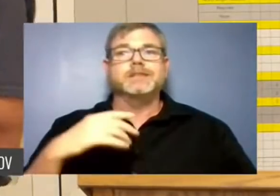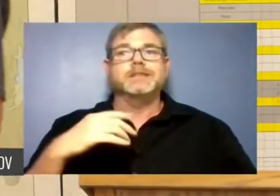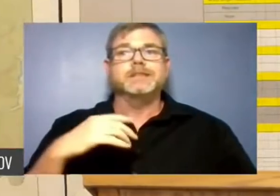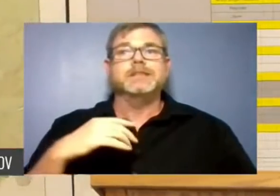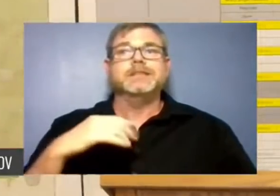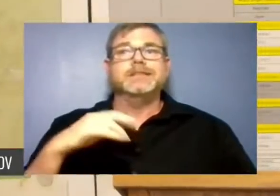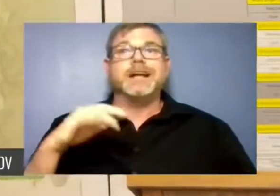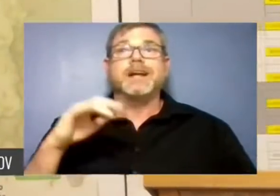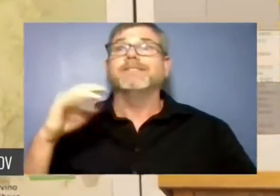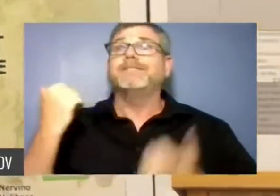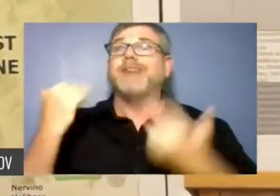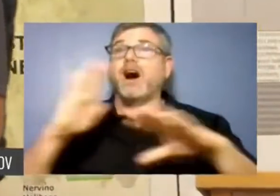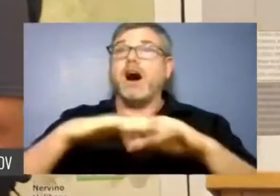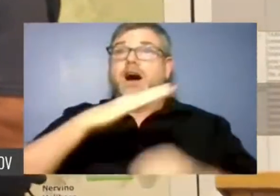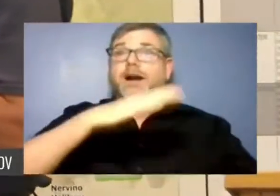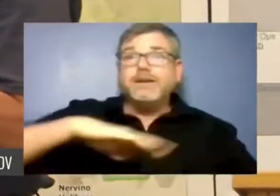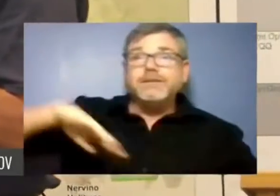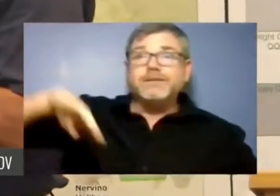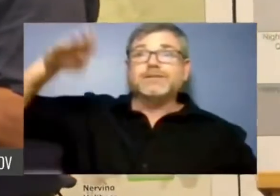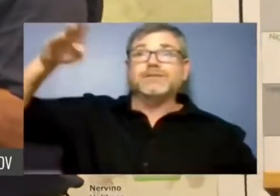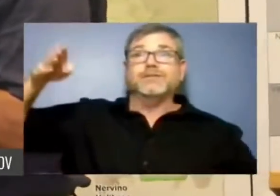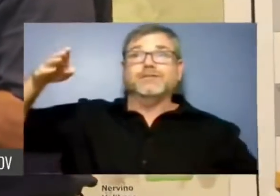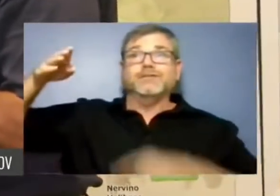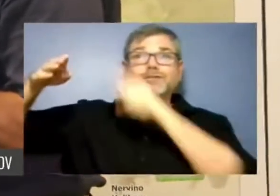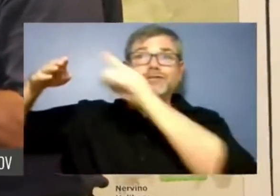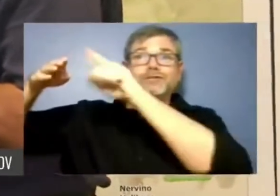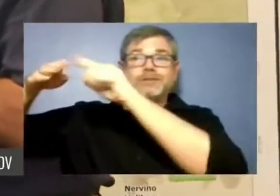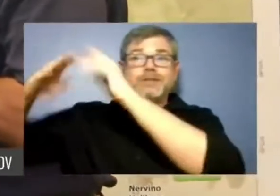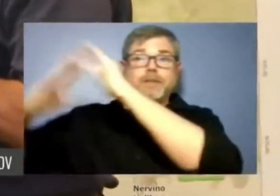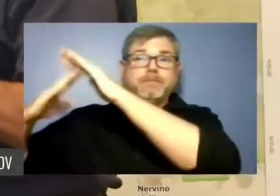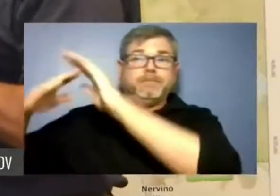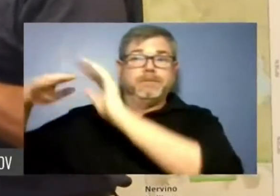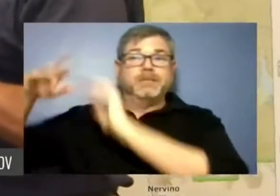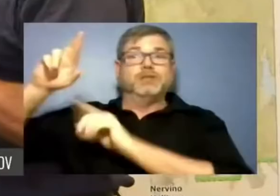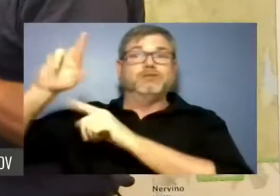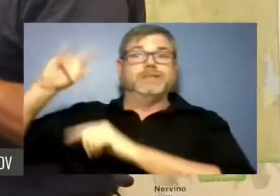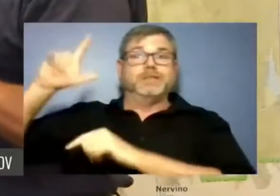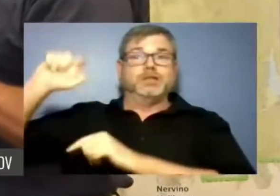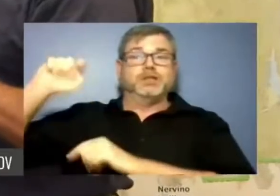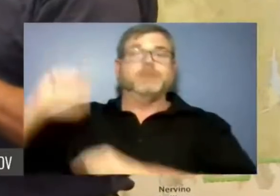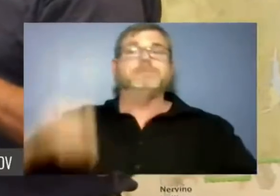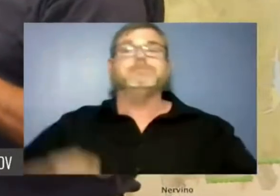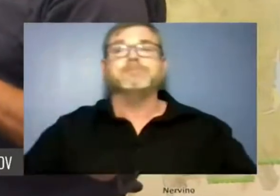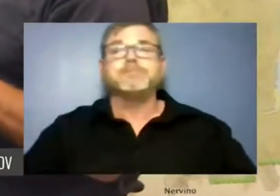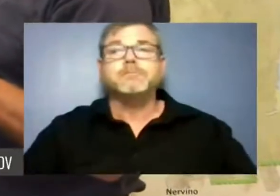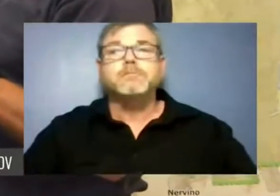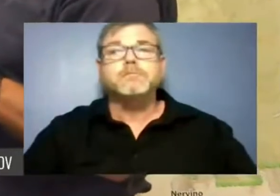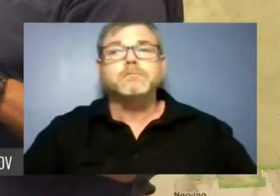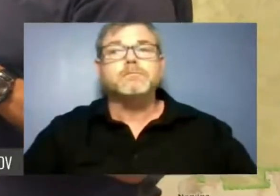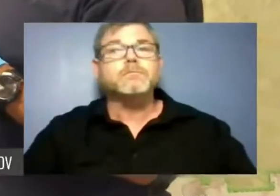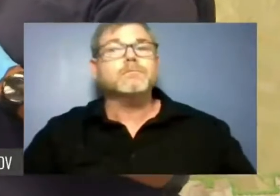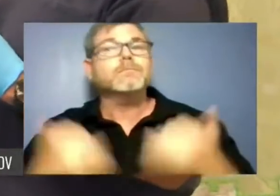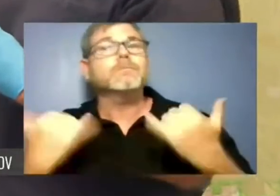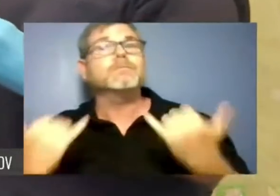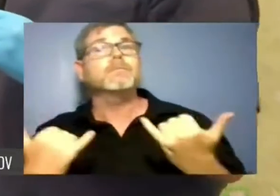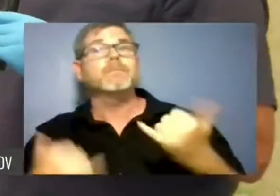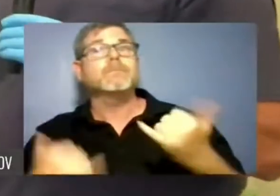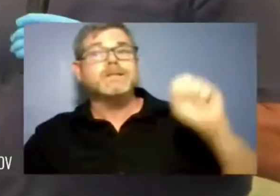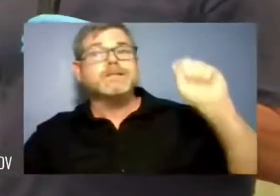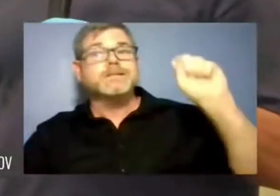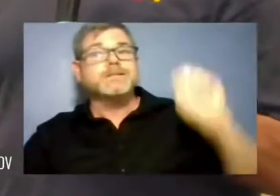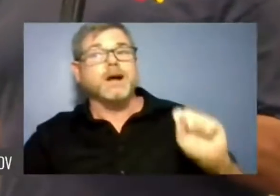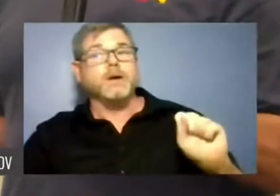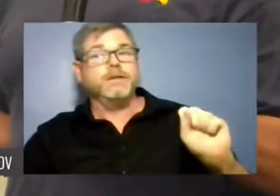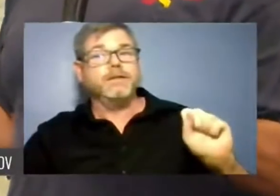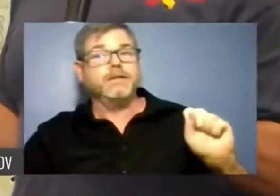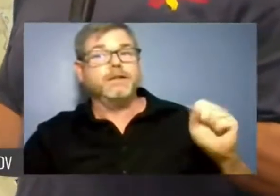I move kind of southernly along the fire perimeter, things look pretty good, and to kind of close up Indian Valley, you still see open line. We still